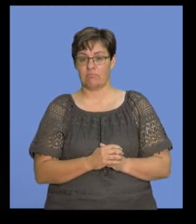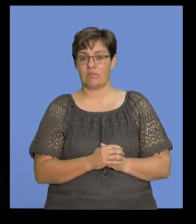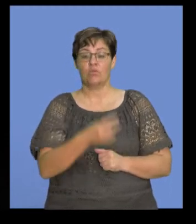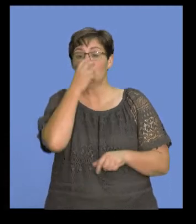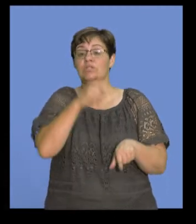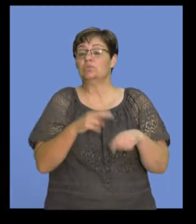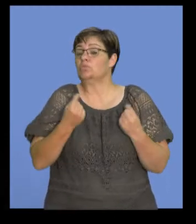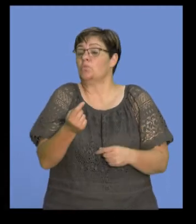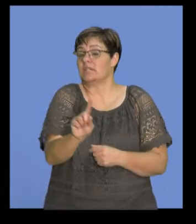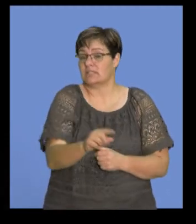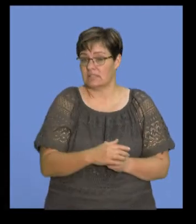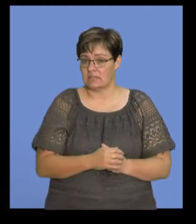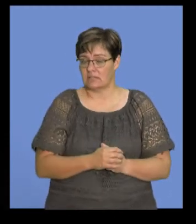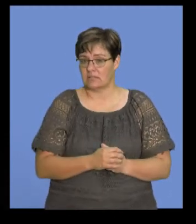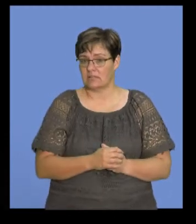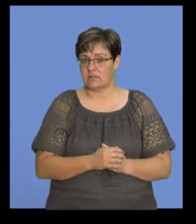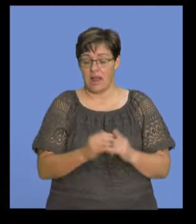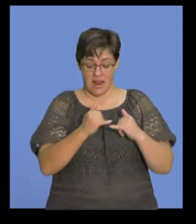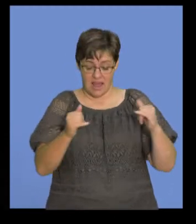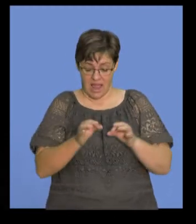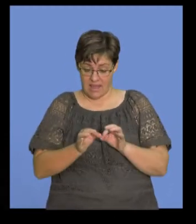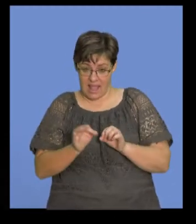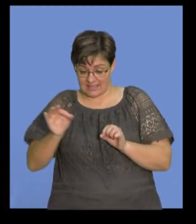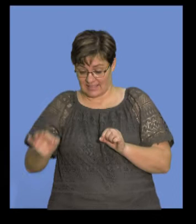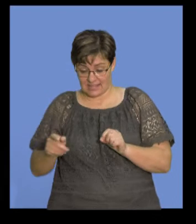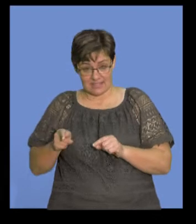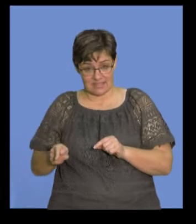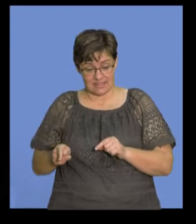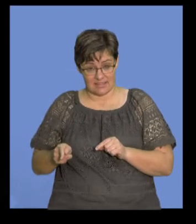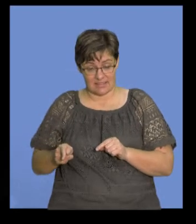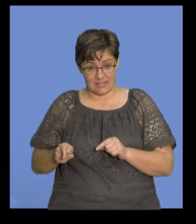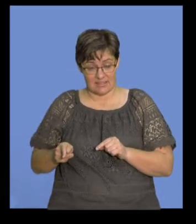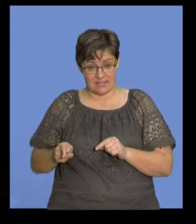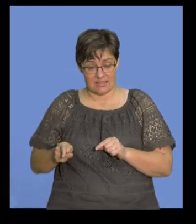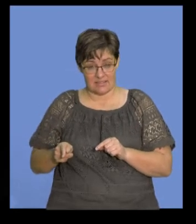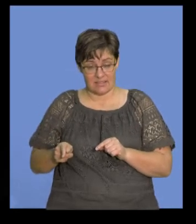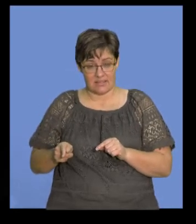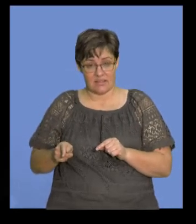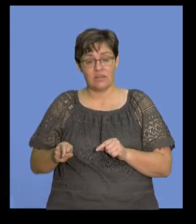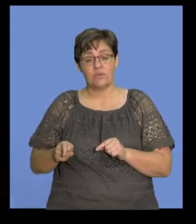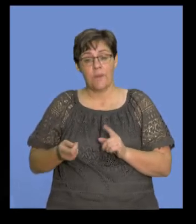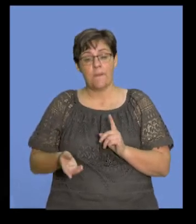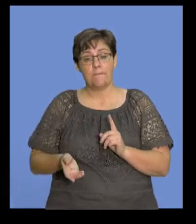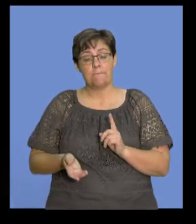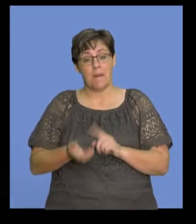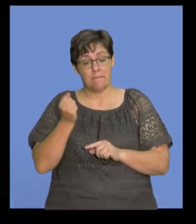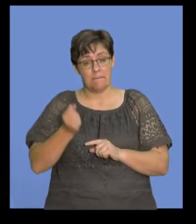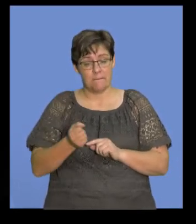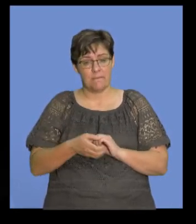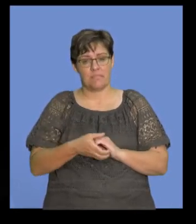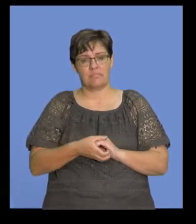So you would need to extend the line. To extrapolate, you would need